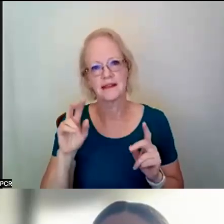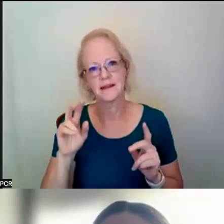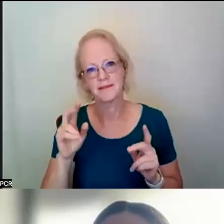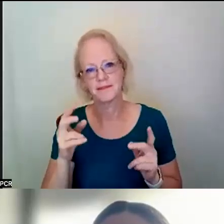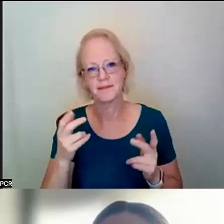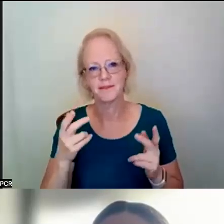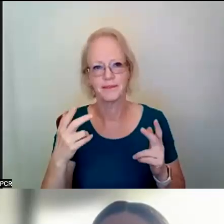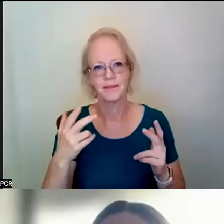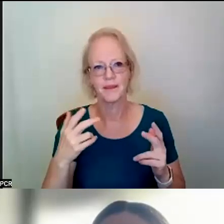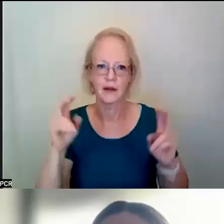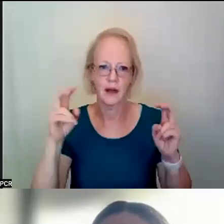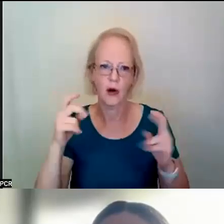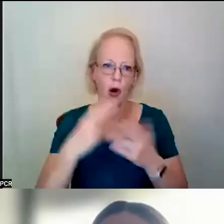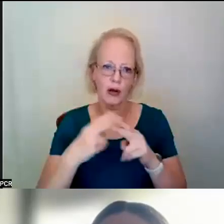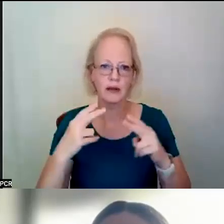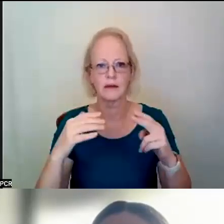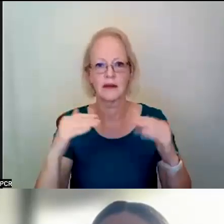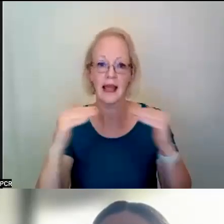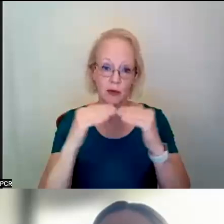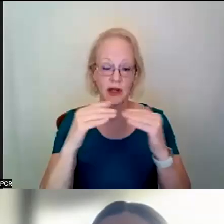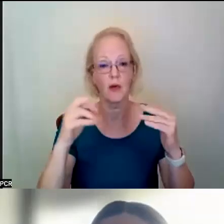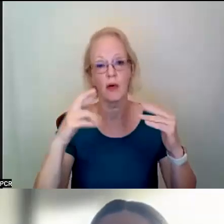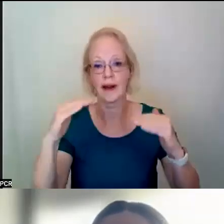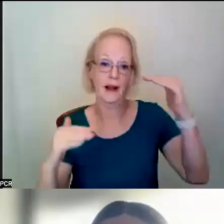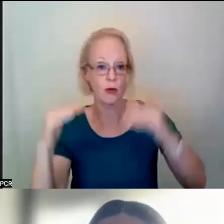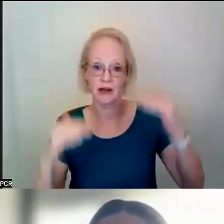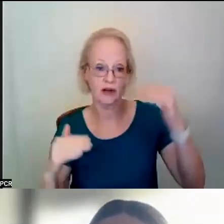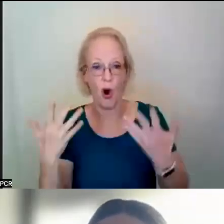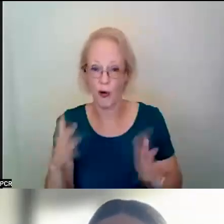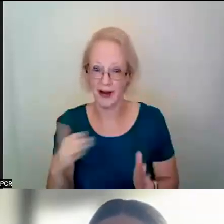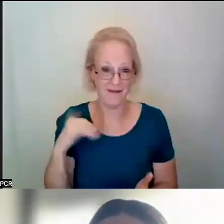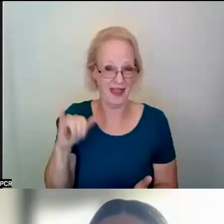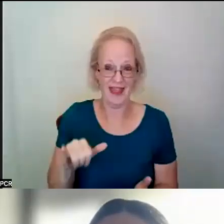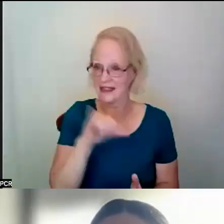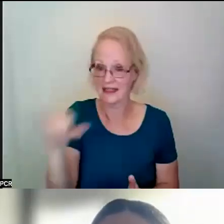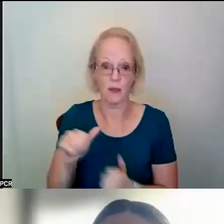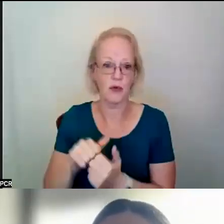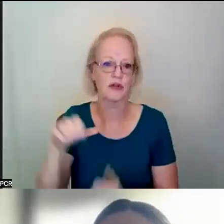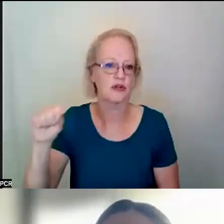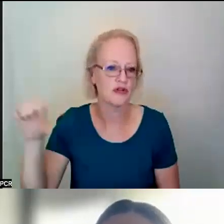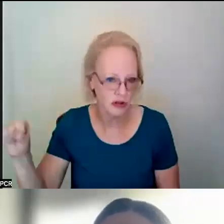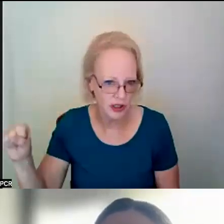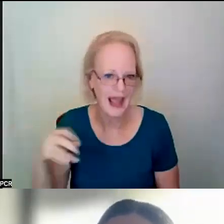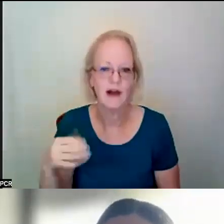already exists with Social Security, and it already exists with traditional pensions.